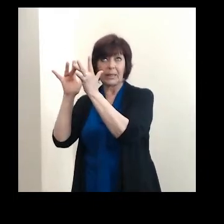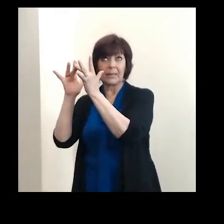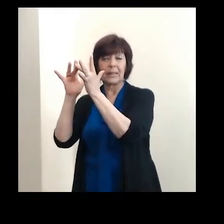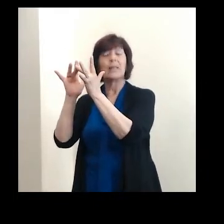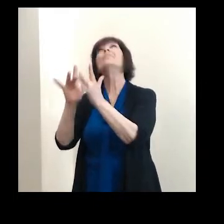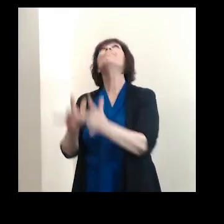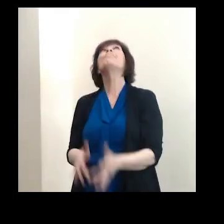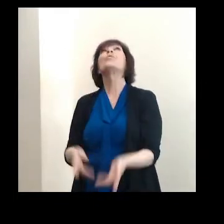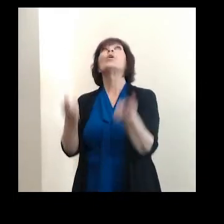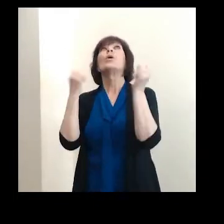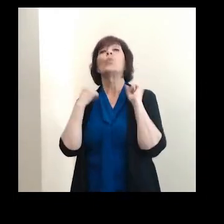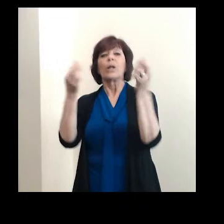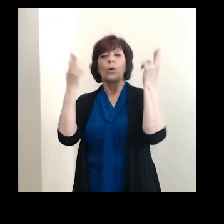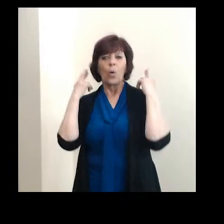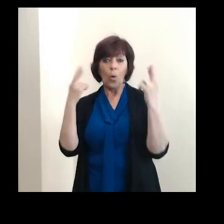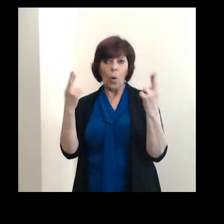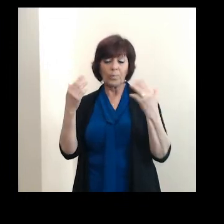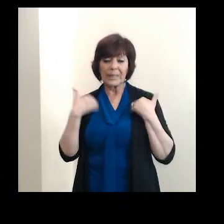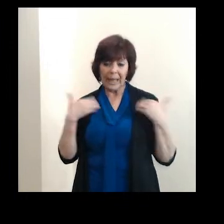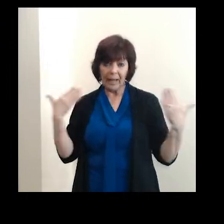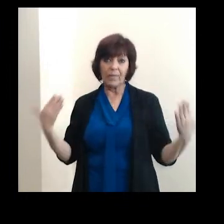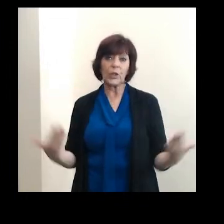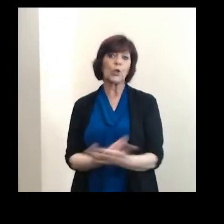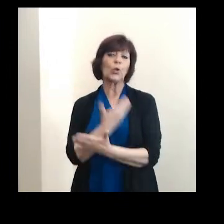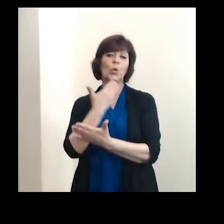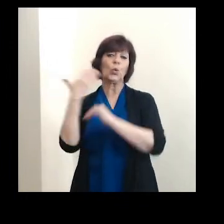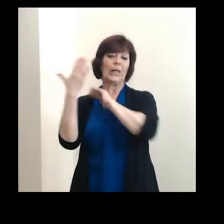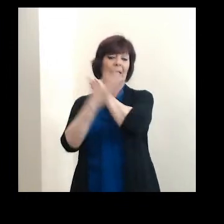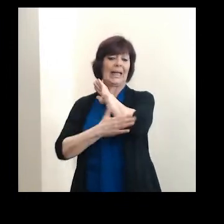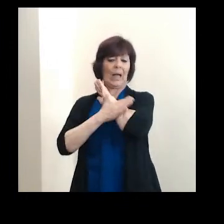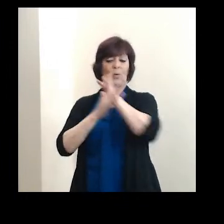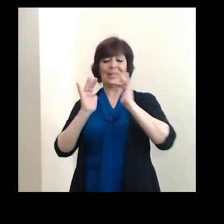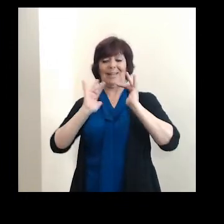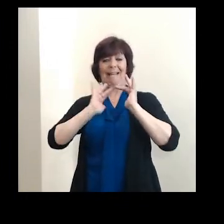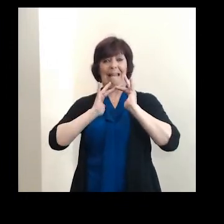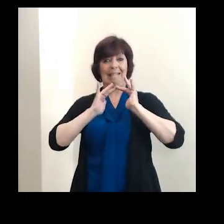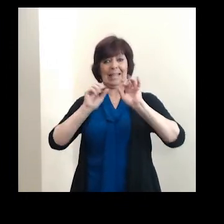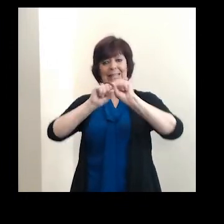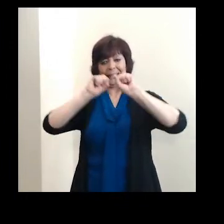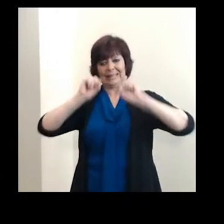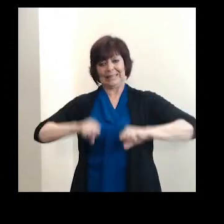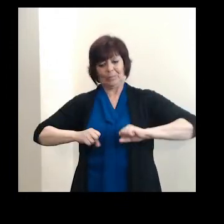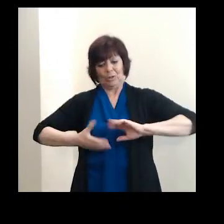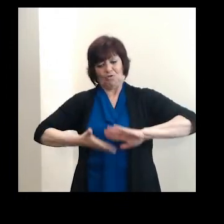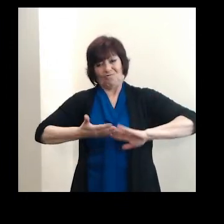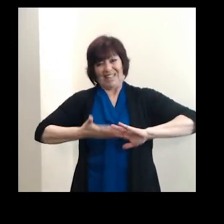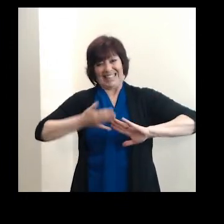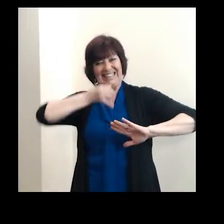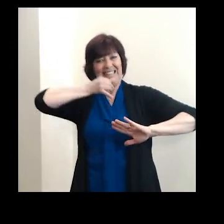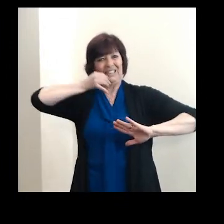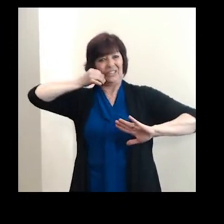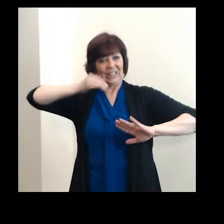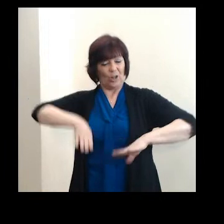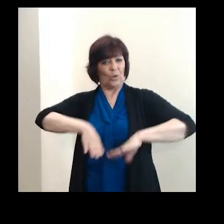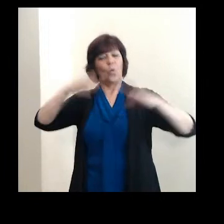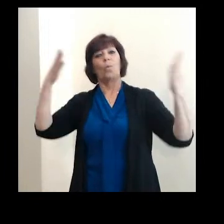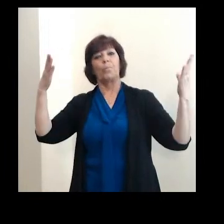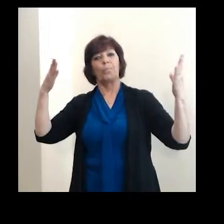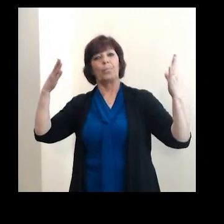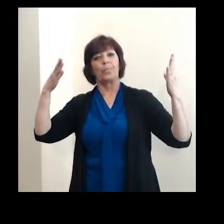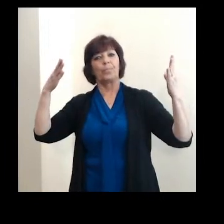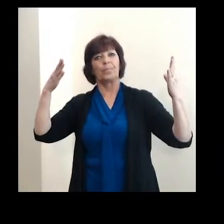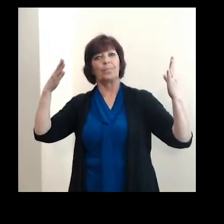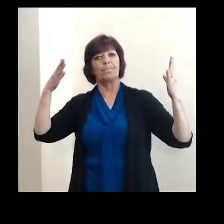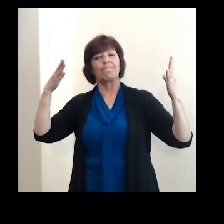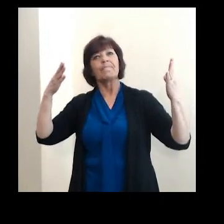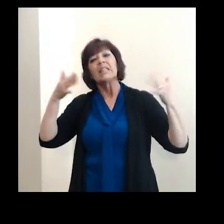hoped to have the new county online system operational as of yesterday and open. It is in